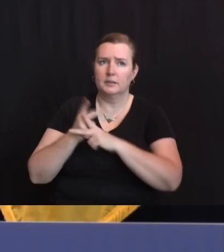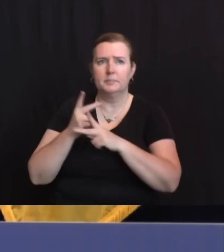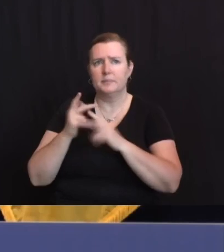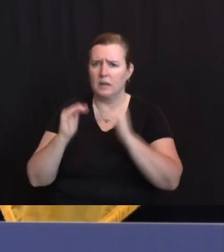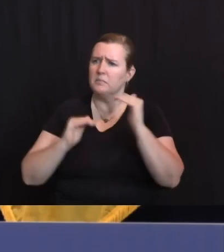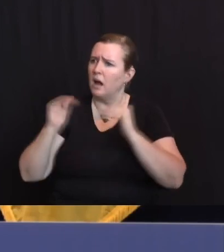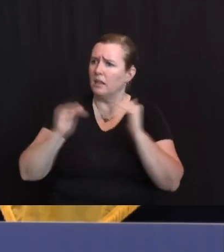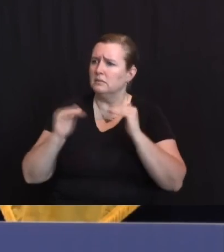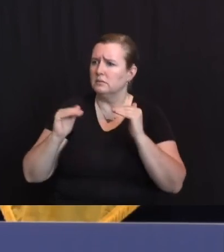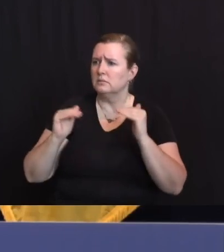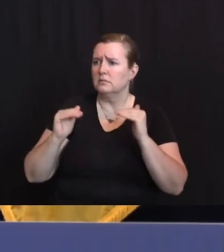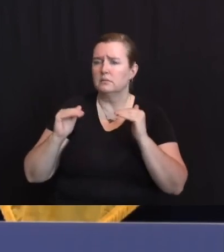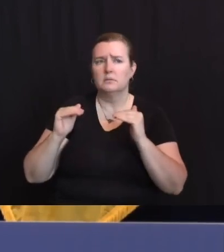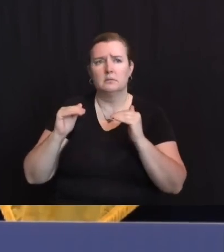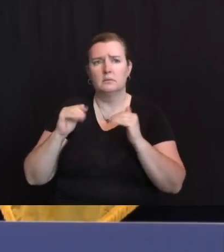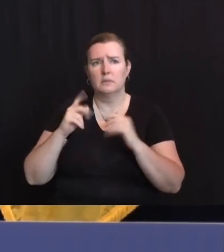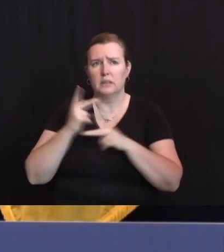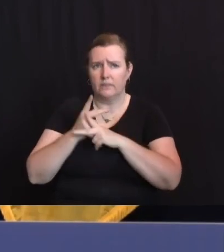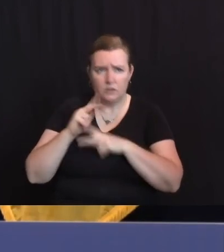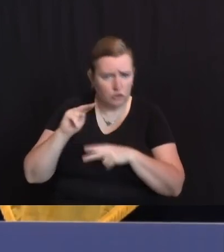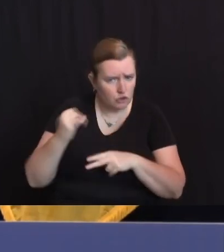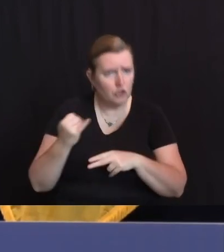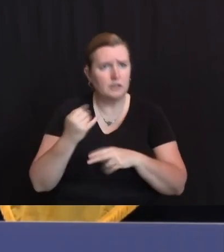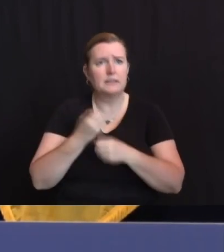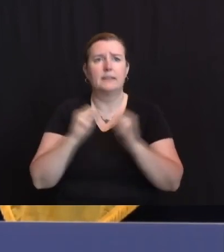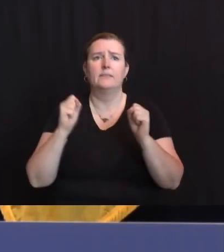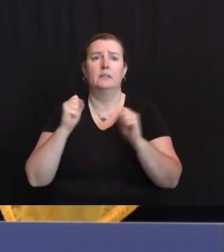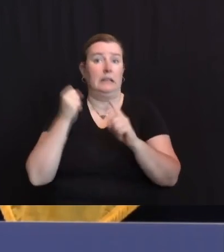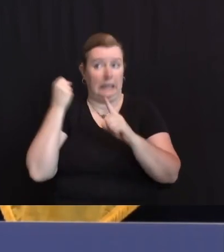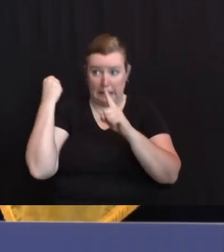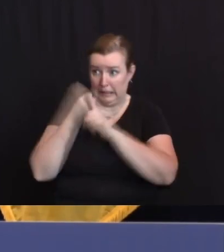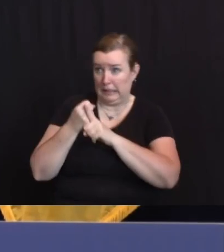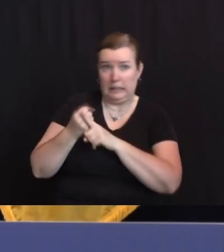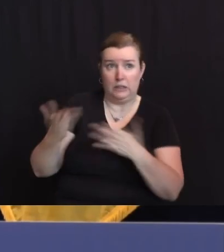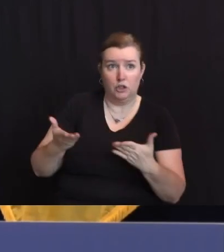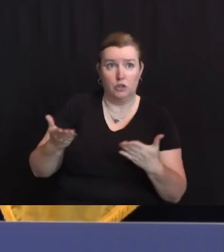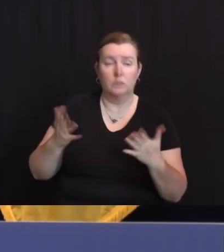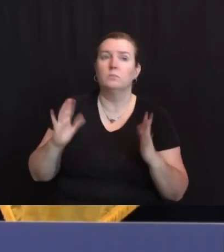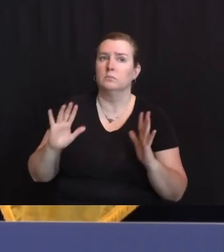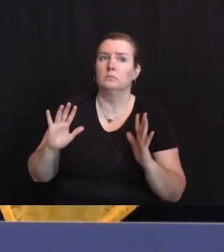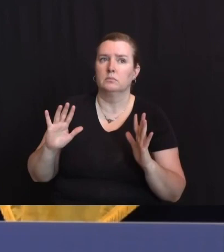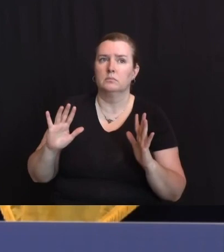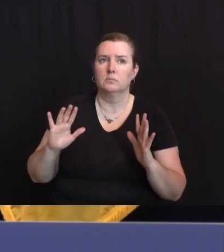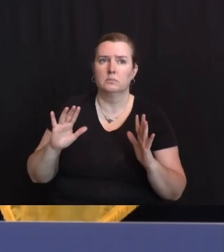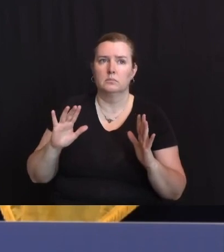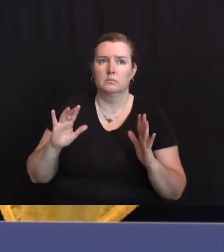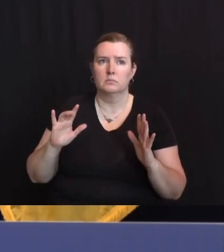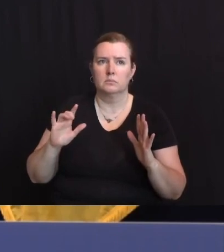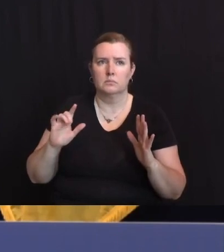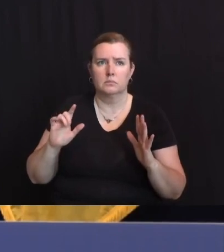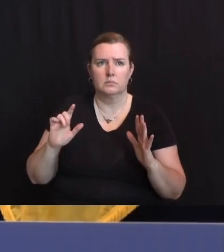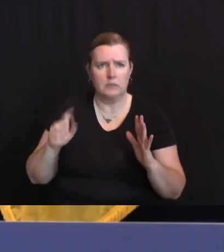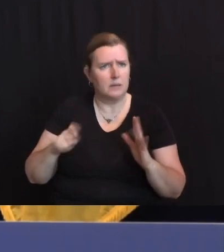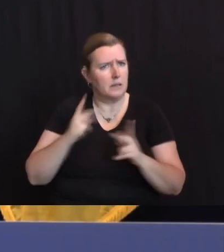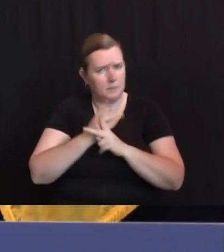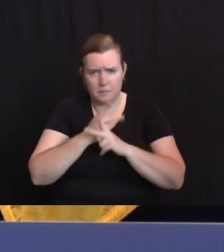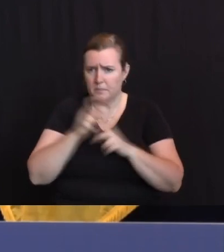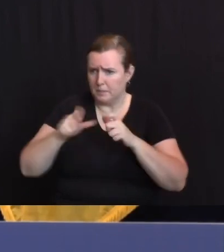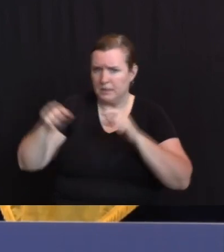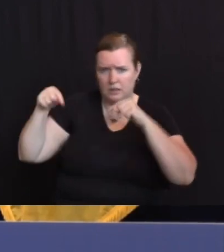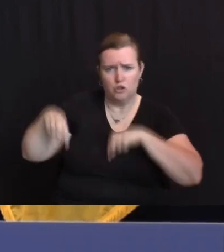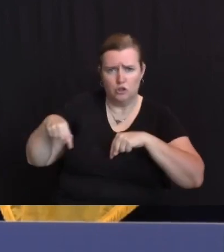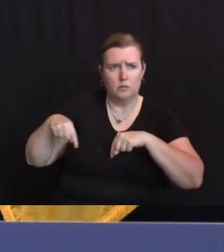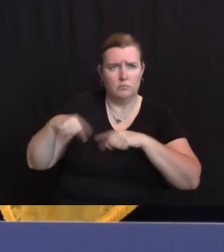full cupboard in case we get hit with some sort of a natural disaster ourselves. Thank you for that. Thank you